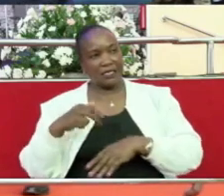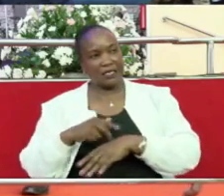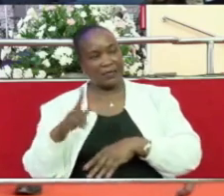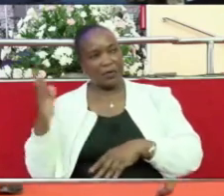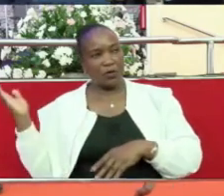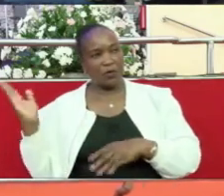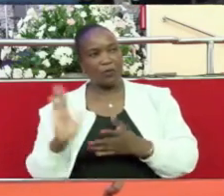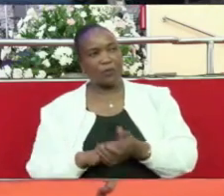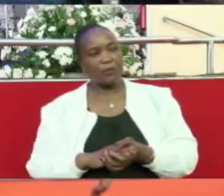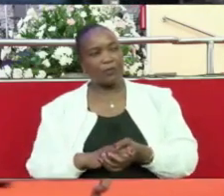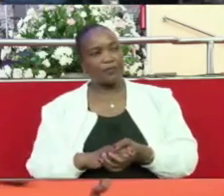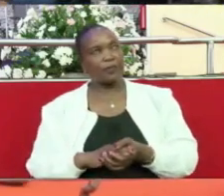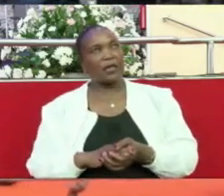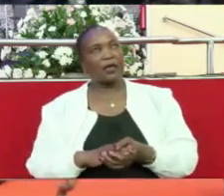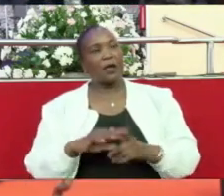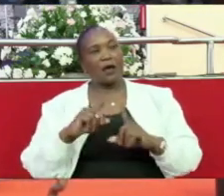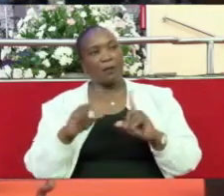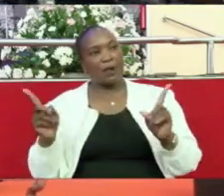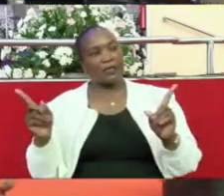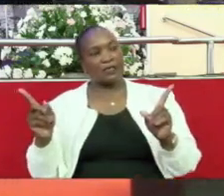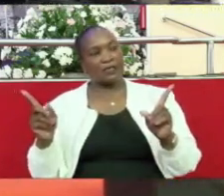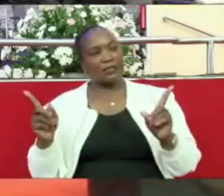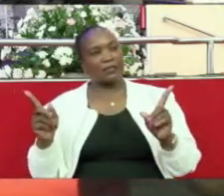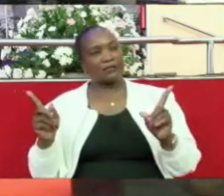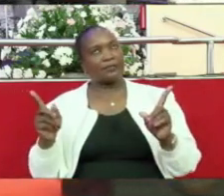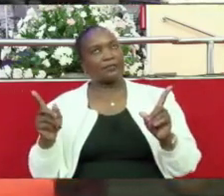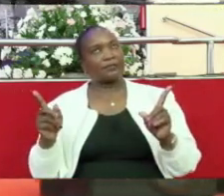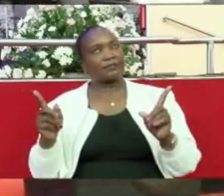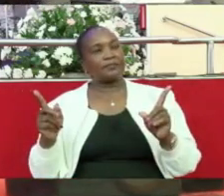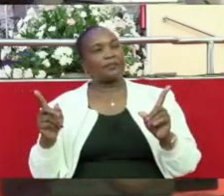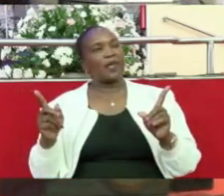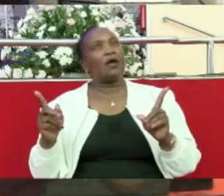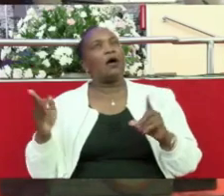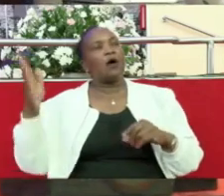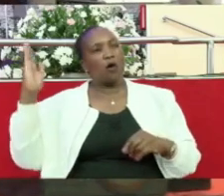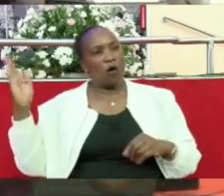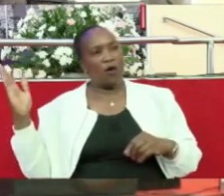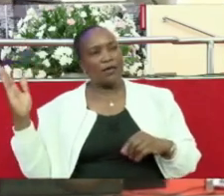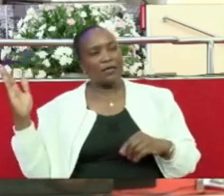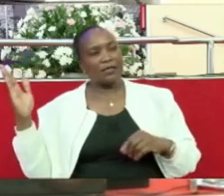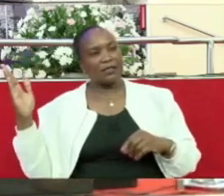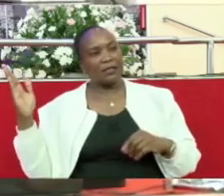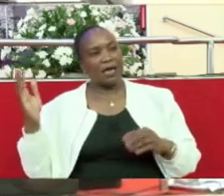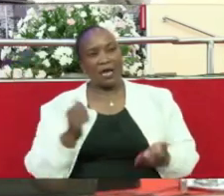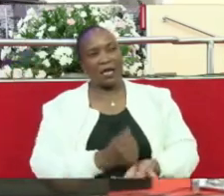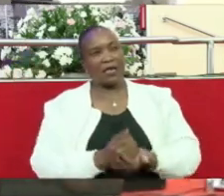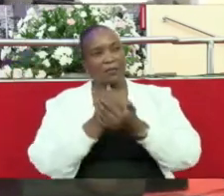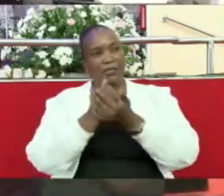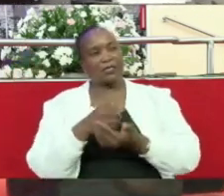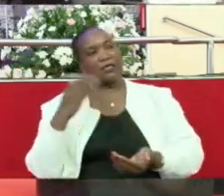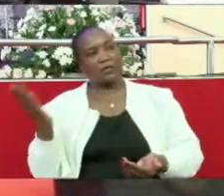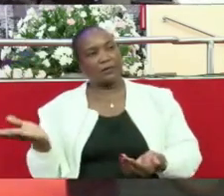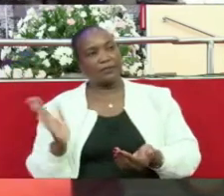Worry not. Hallelujah. Hallelujah. That's to say that the Lord started intervening. Mungu akaanza kuonekana. Because what I came to